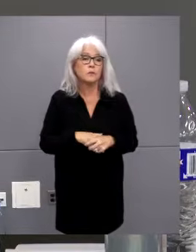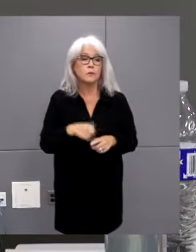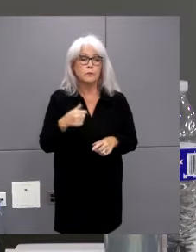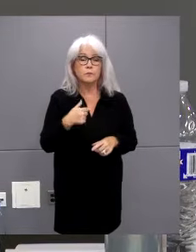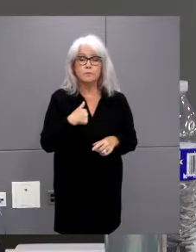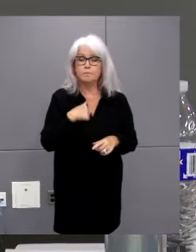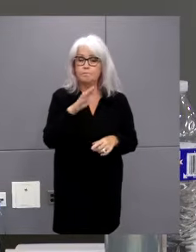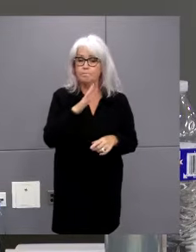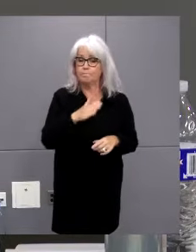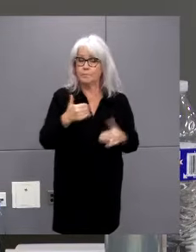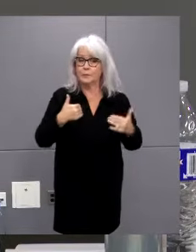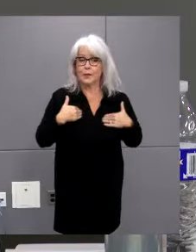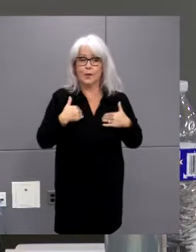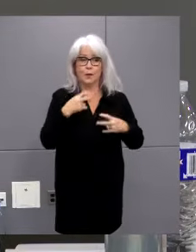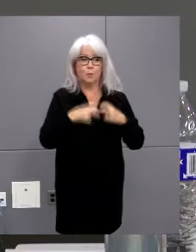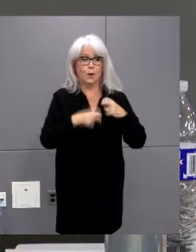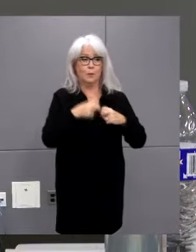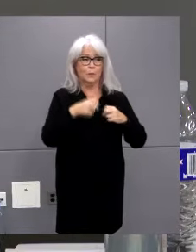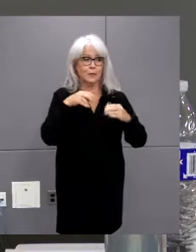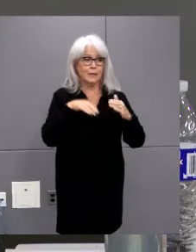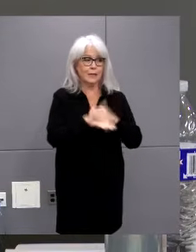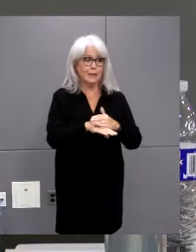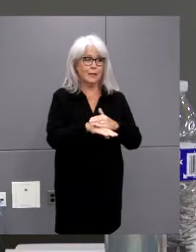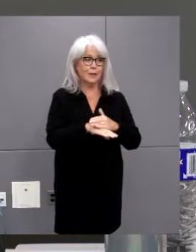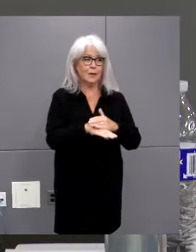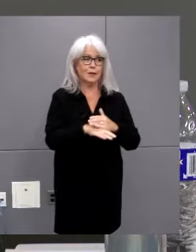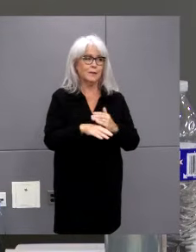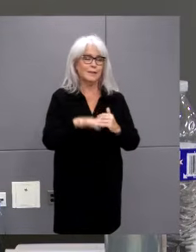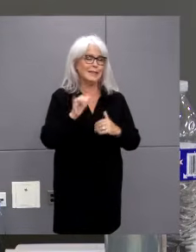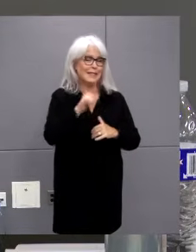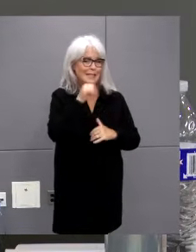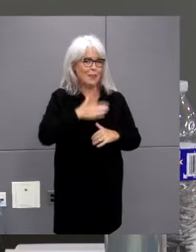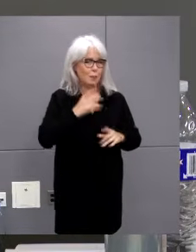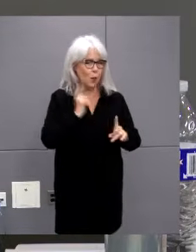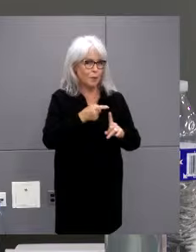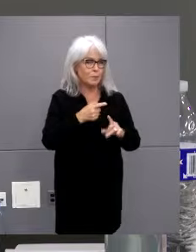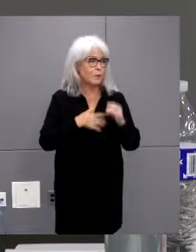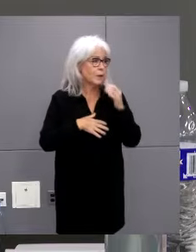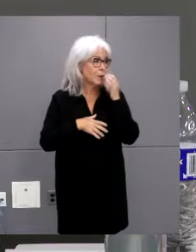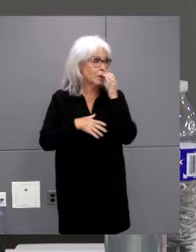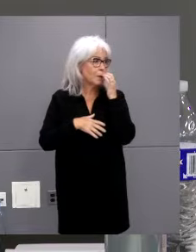haven't had problems getting in there, but that's really not the point.